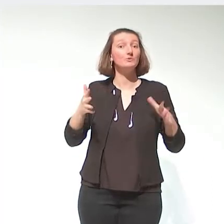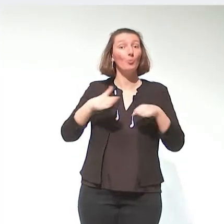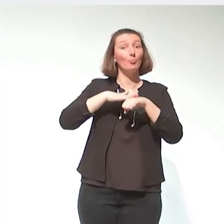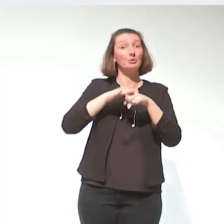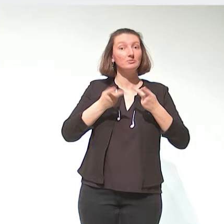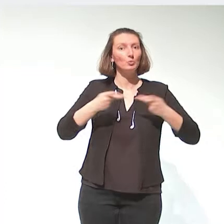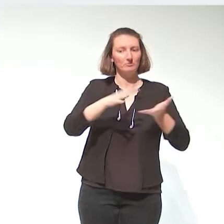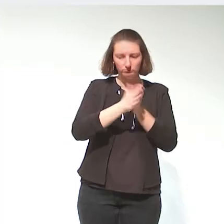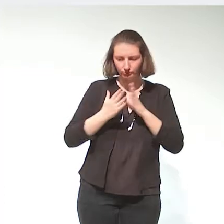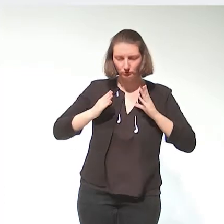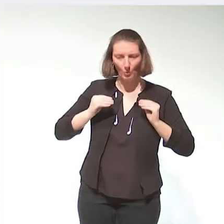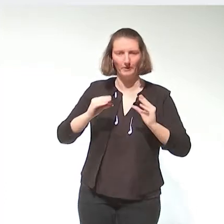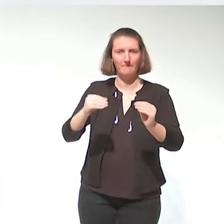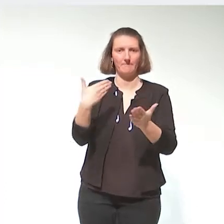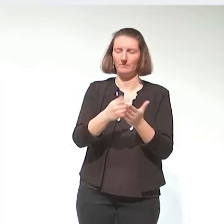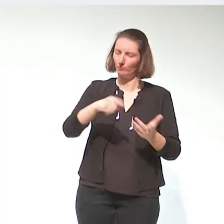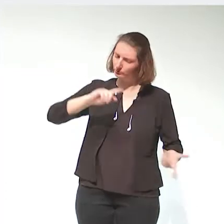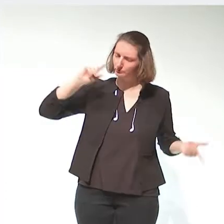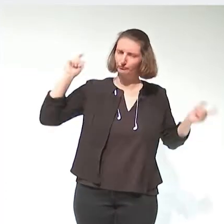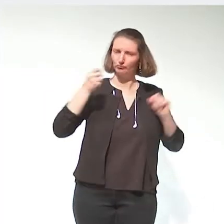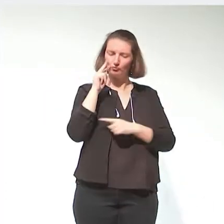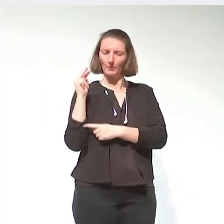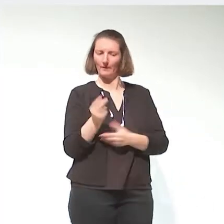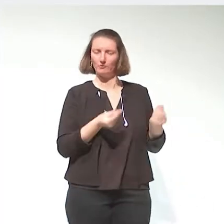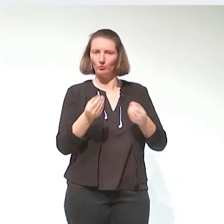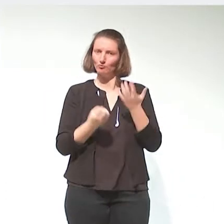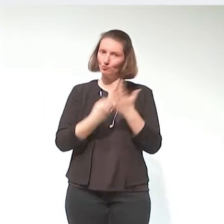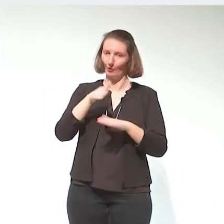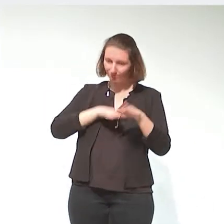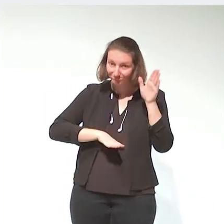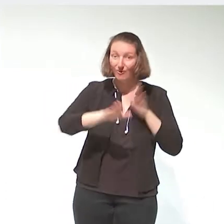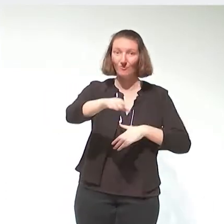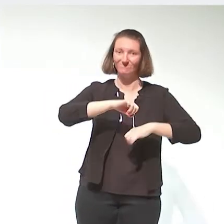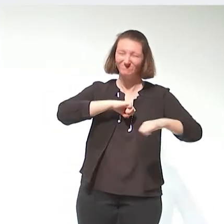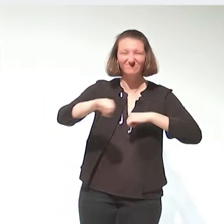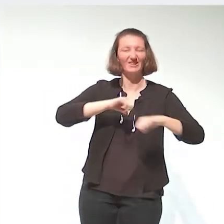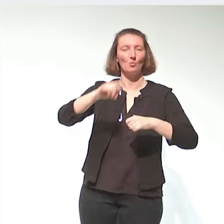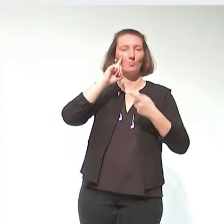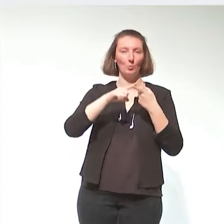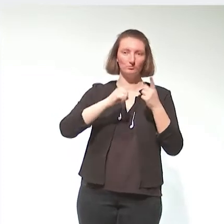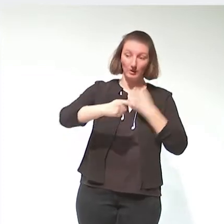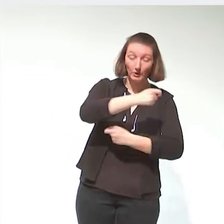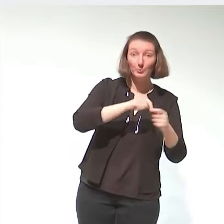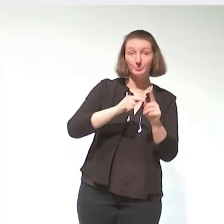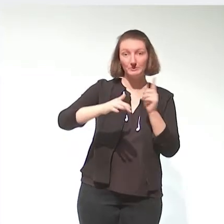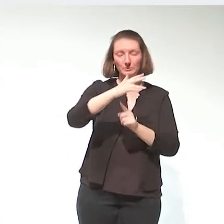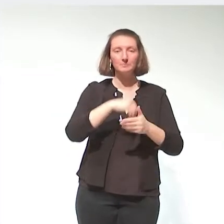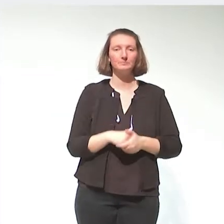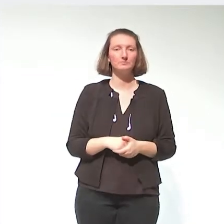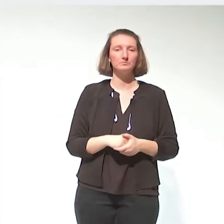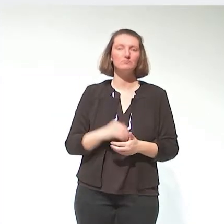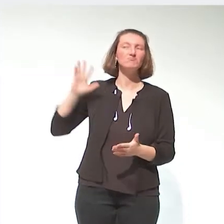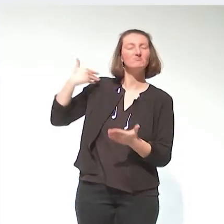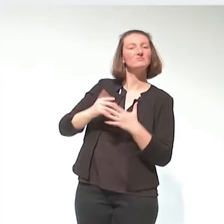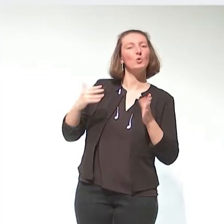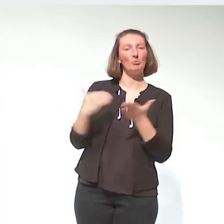We need to rethink the terms for implementing public policy so we can truly create new economic and social momentum.